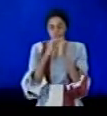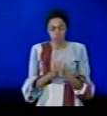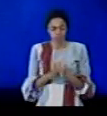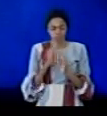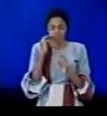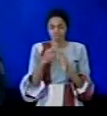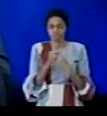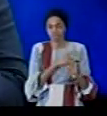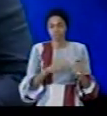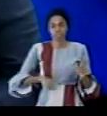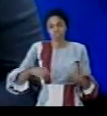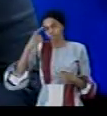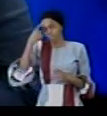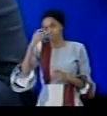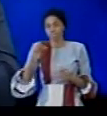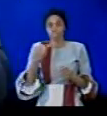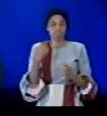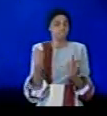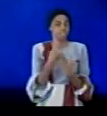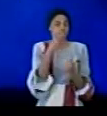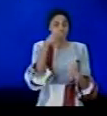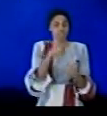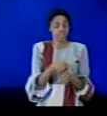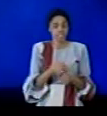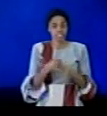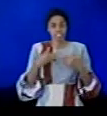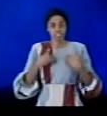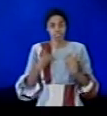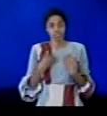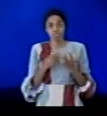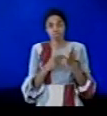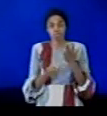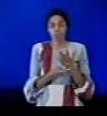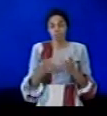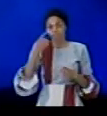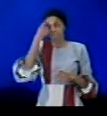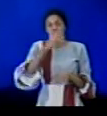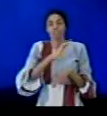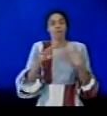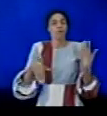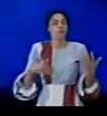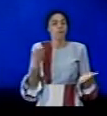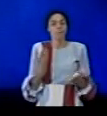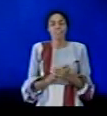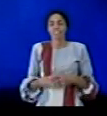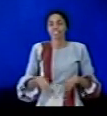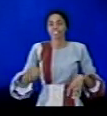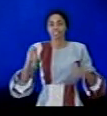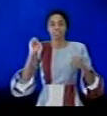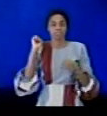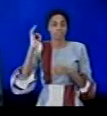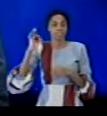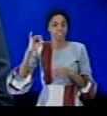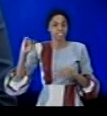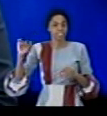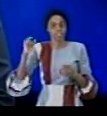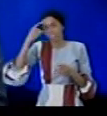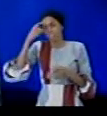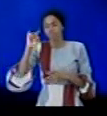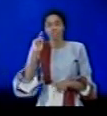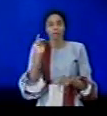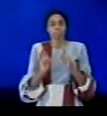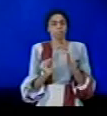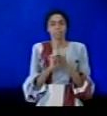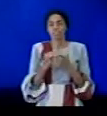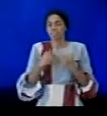seminar, for the impact, and for all the messages we have received, for those that have been saved, for those that have been restored, for